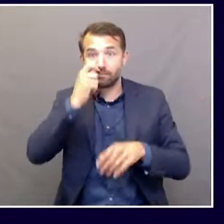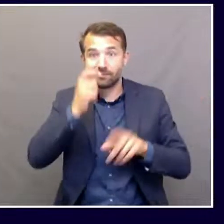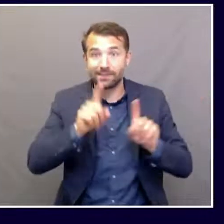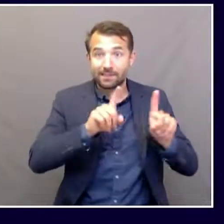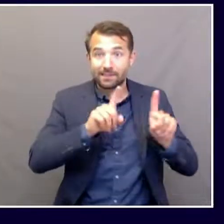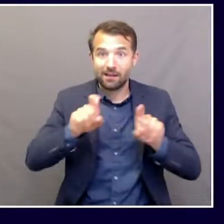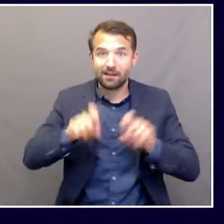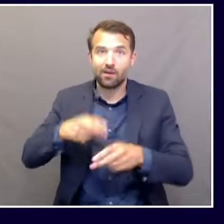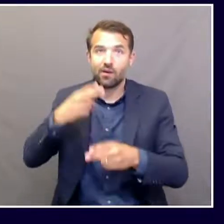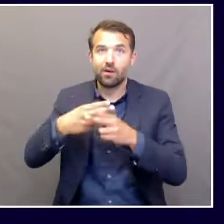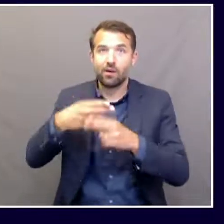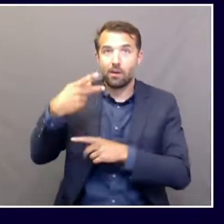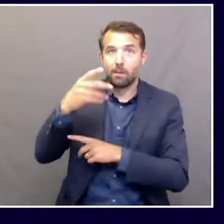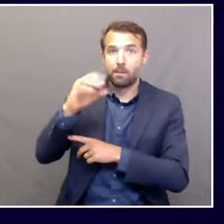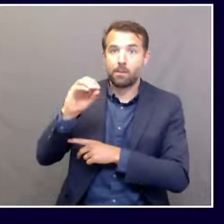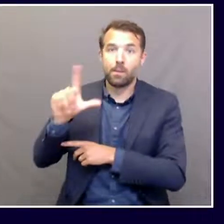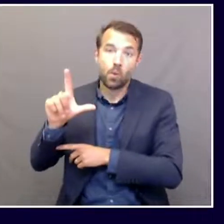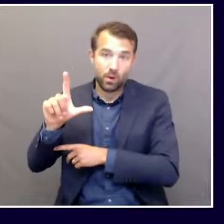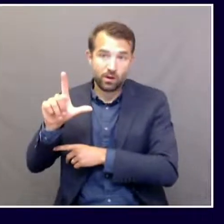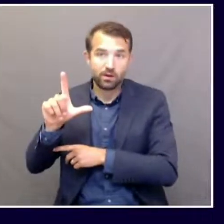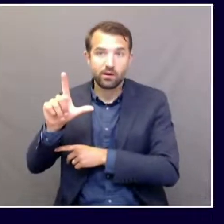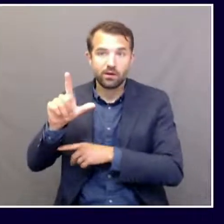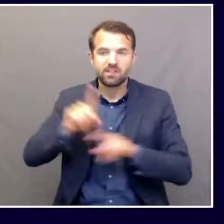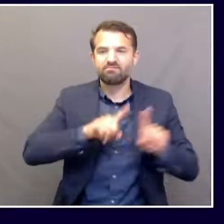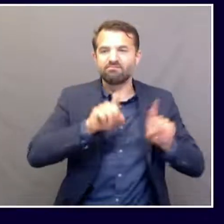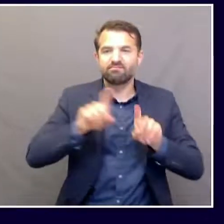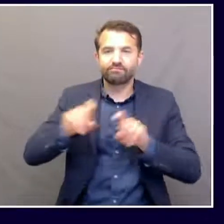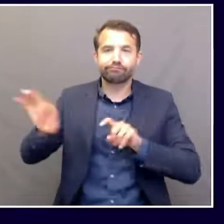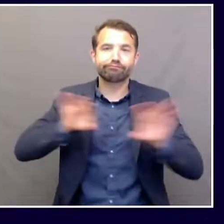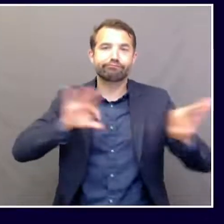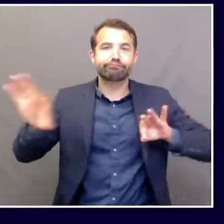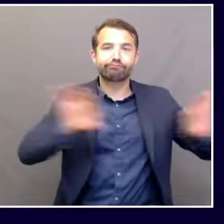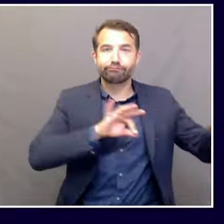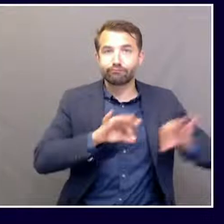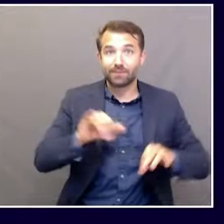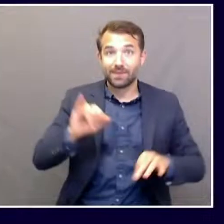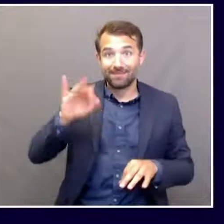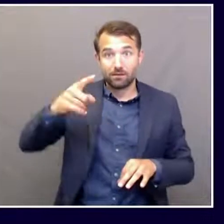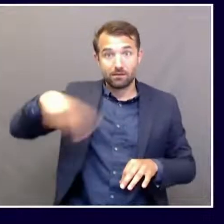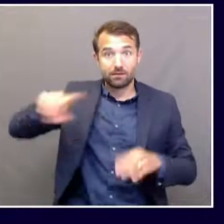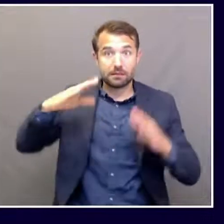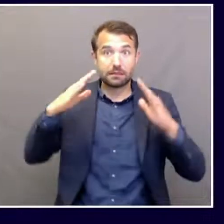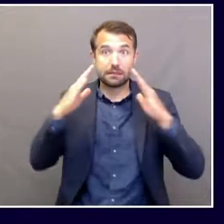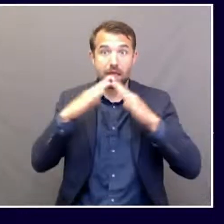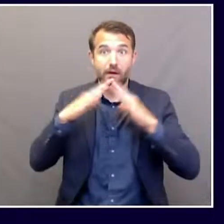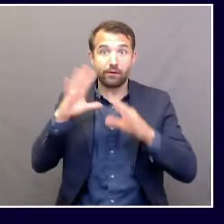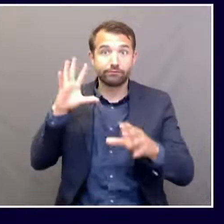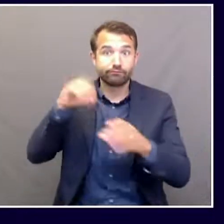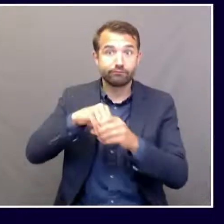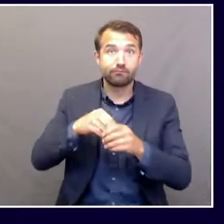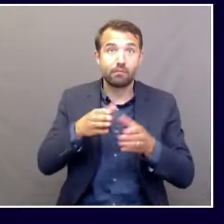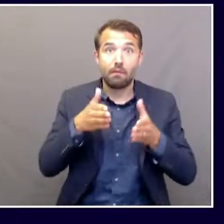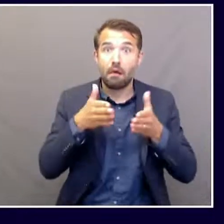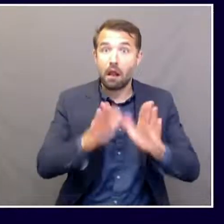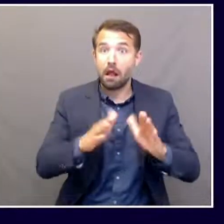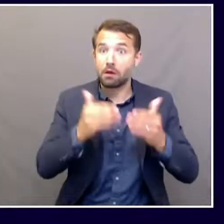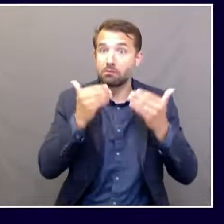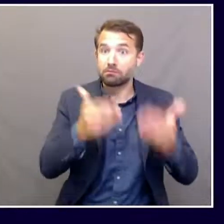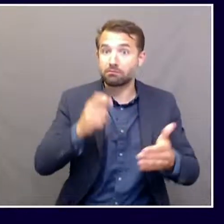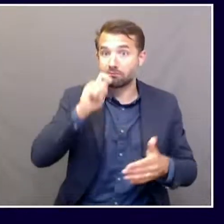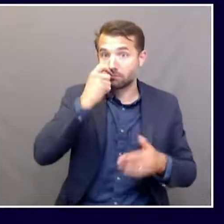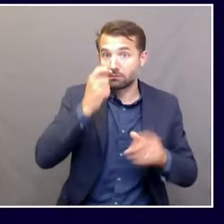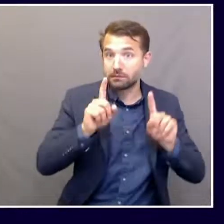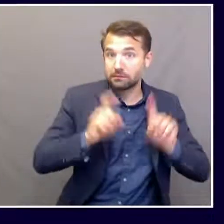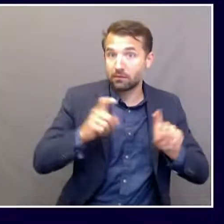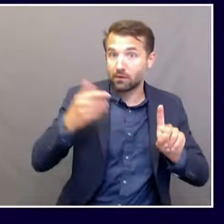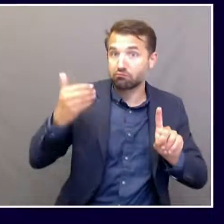can relax all those physical distancing guidance because that extra layer of protection coming with pooled testing should mitigate